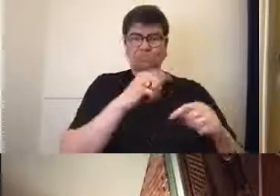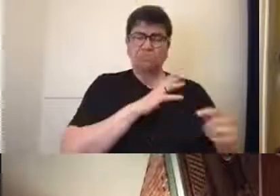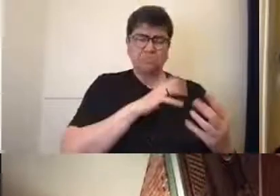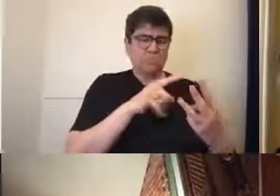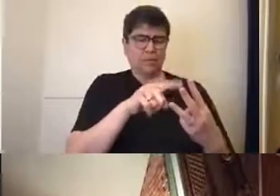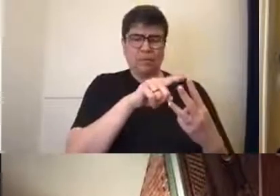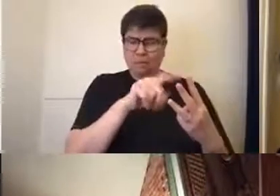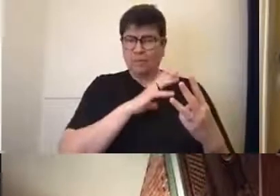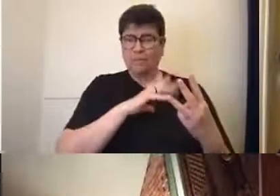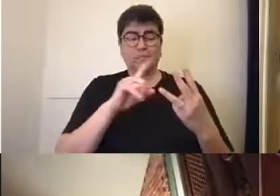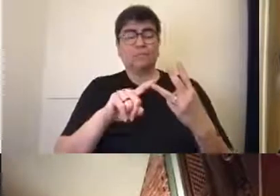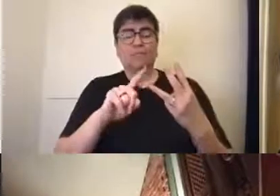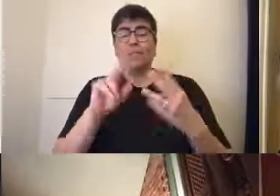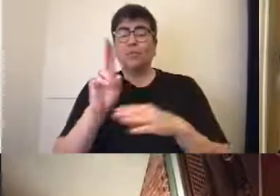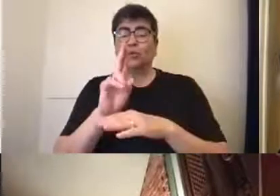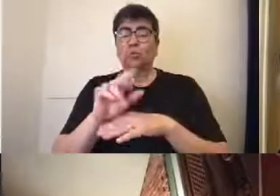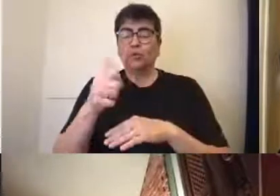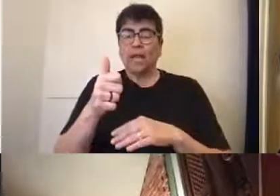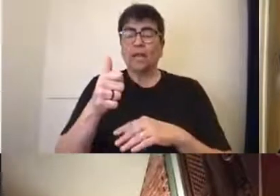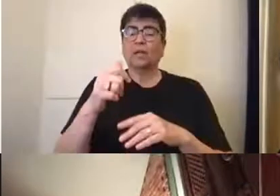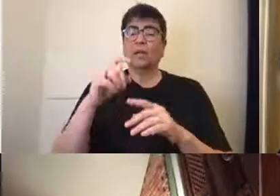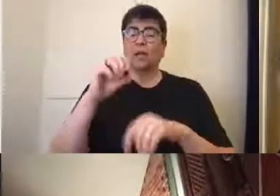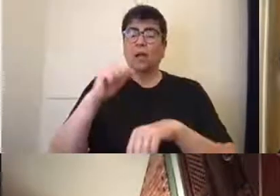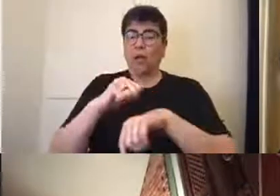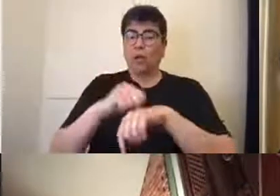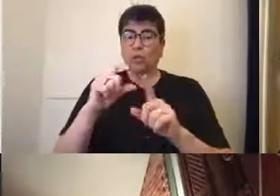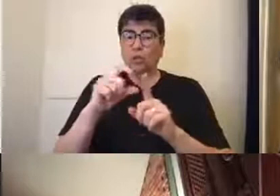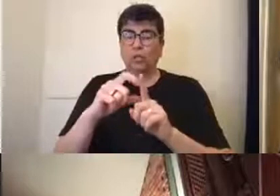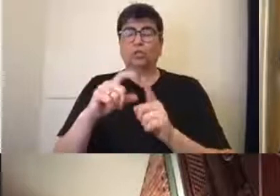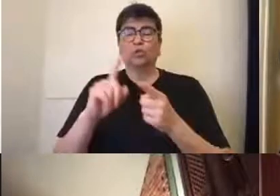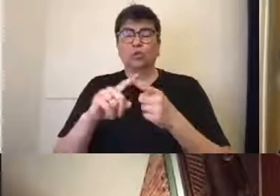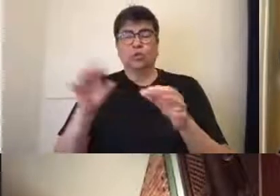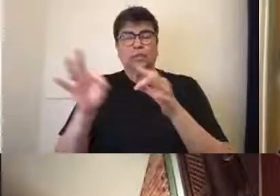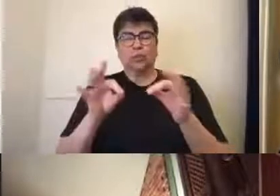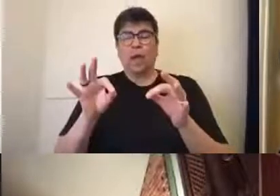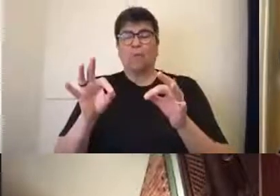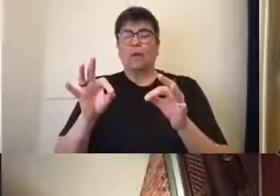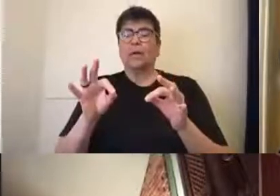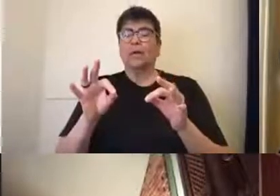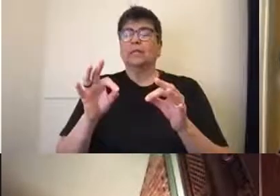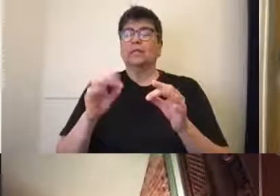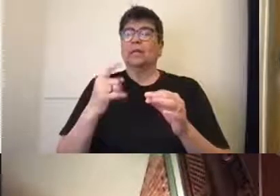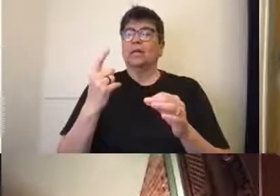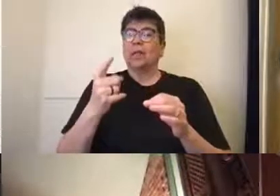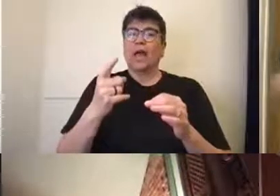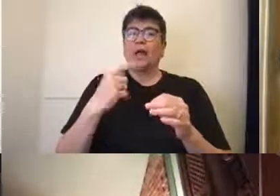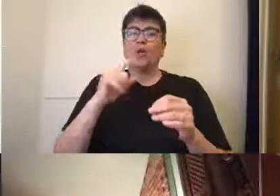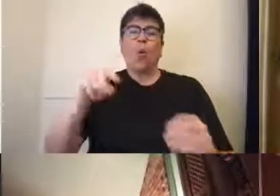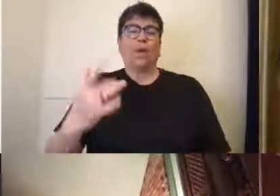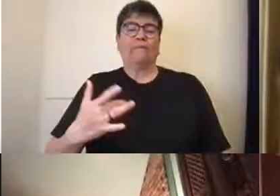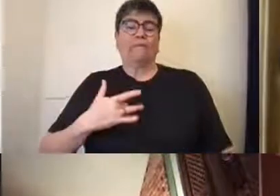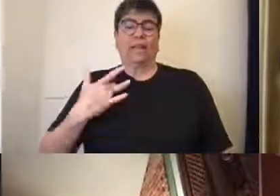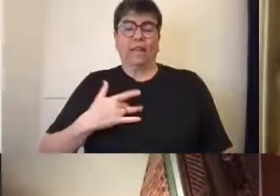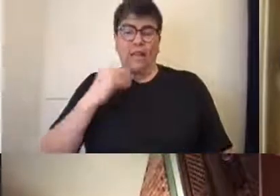next one is use 10 concrete words to describe something you only feel at home. This is where you